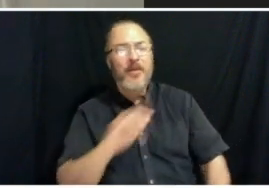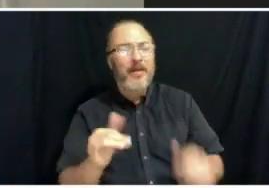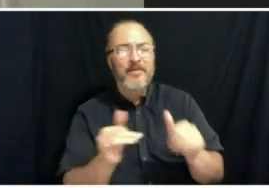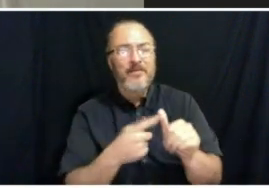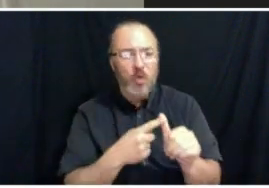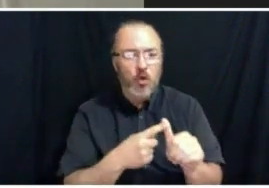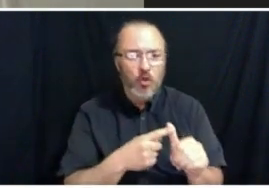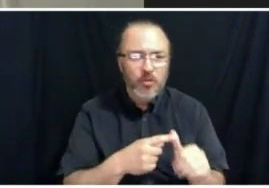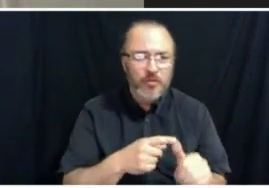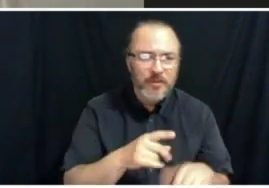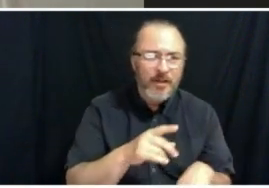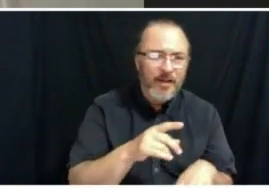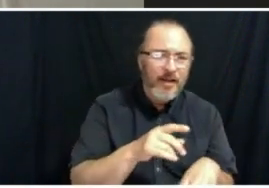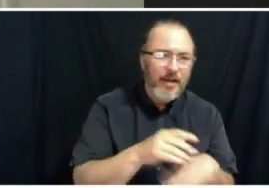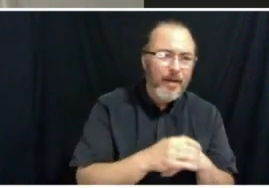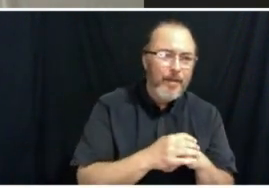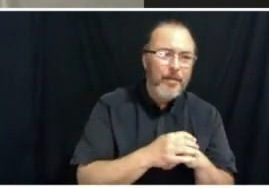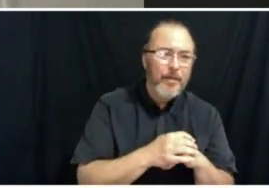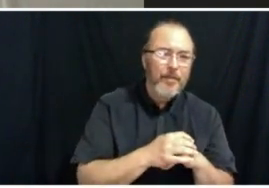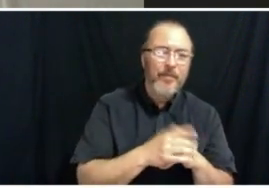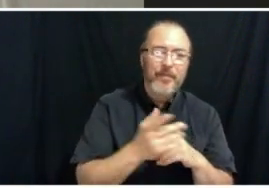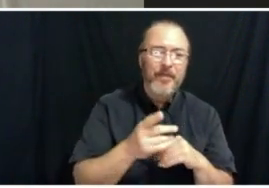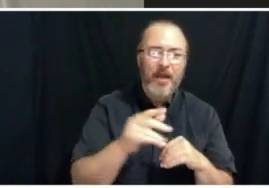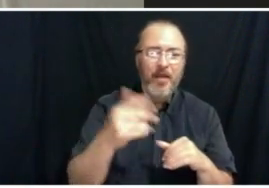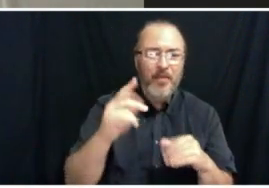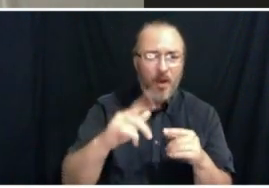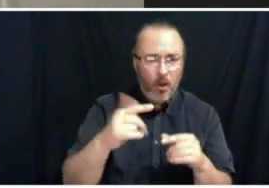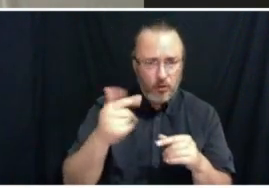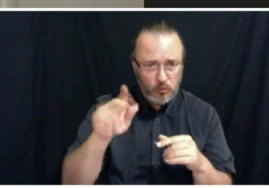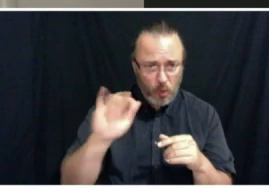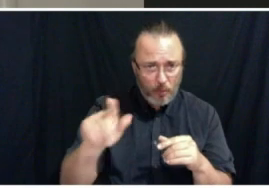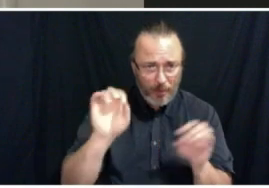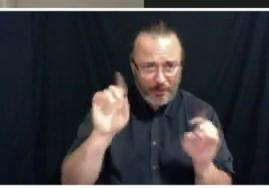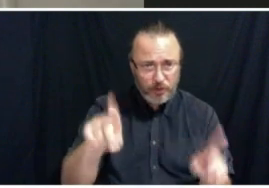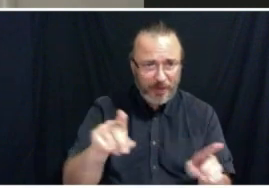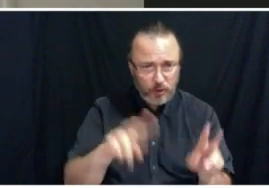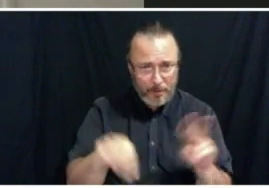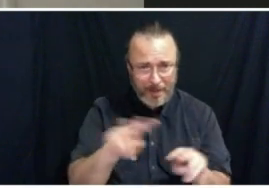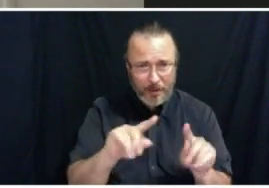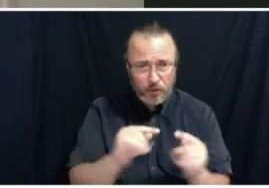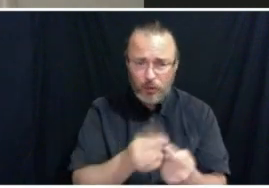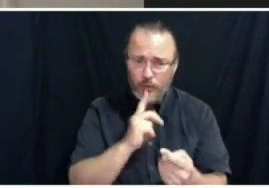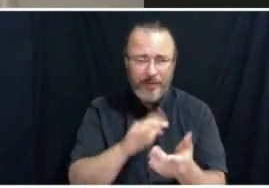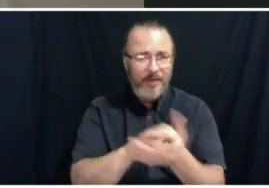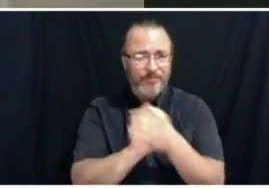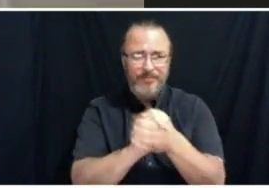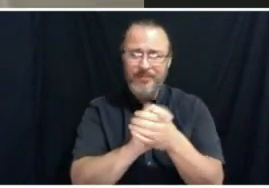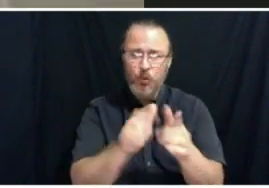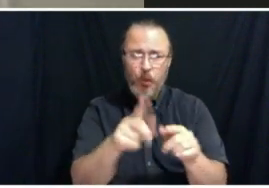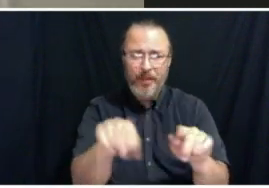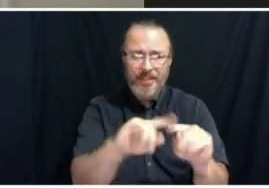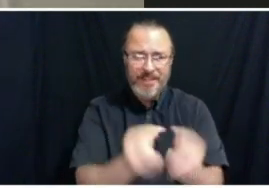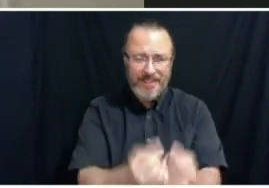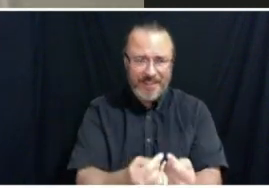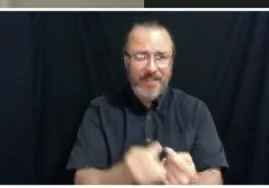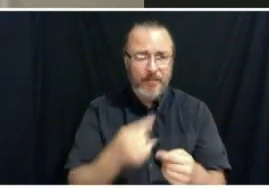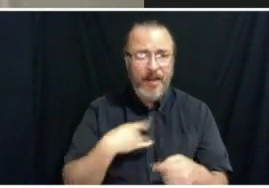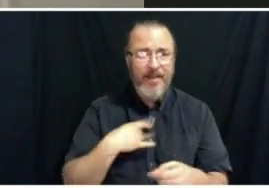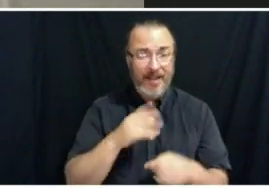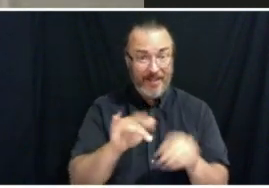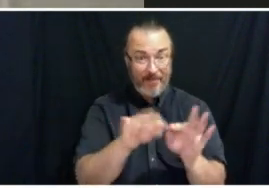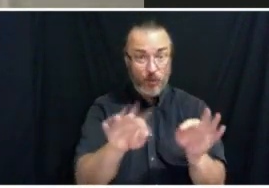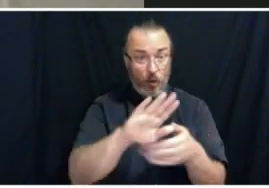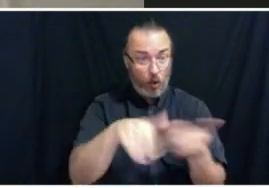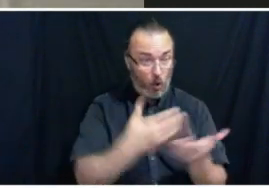congratulate the Global Education Monitoring Reports team. I like very much the phrase "all in all," which to a